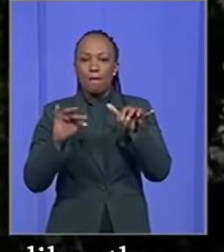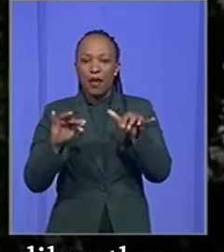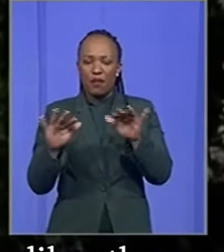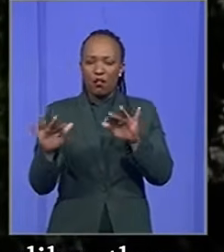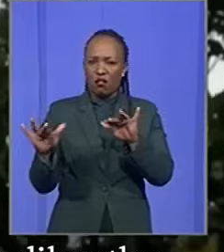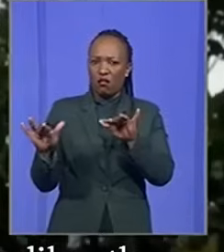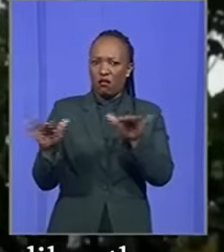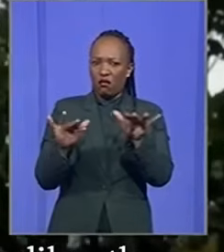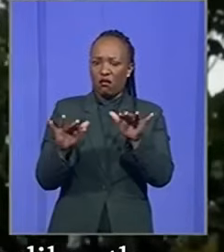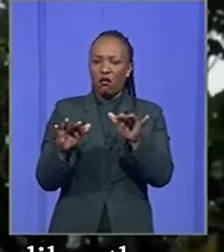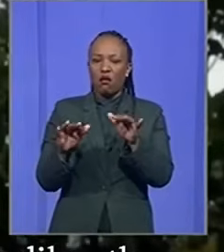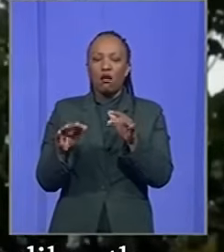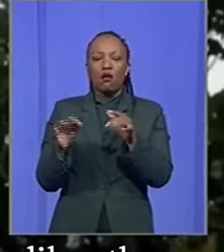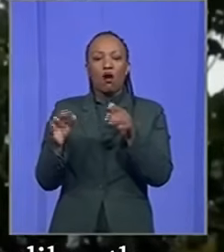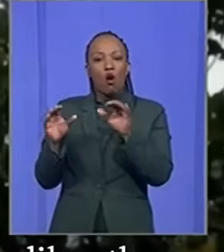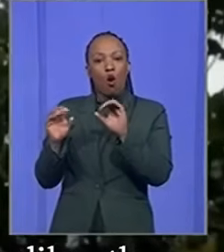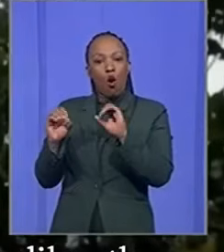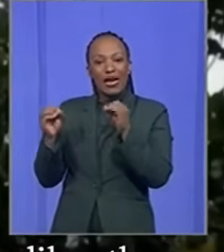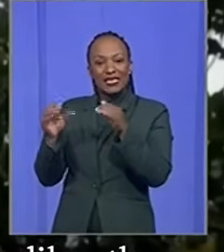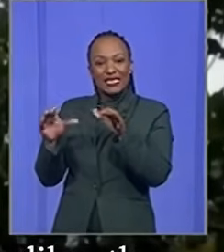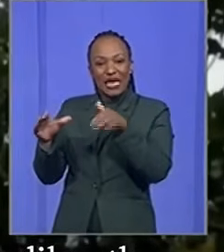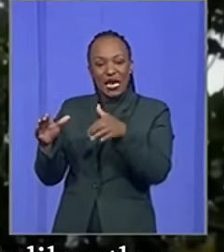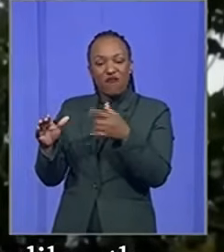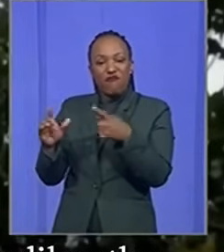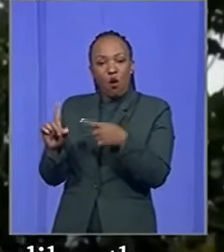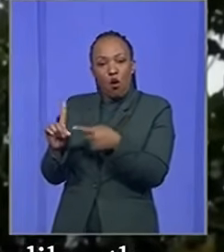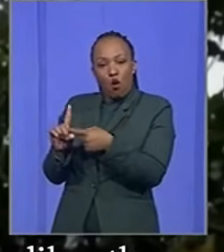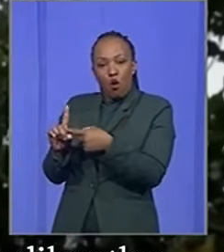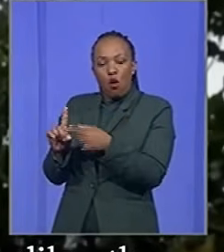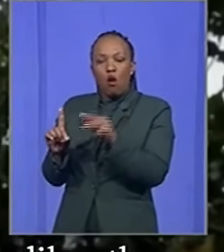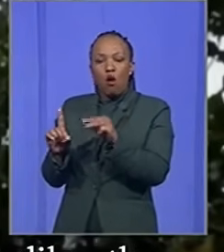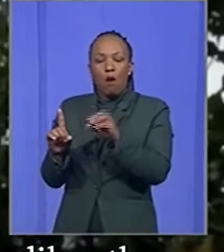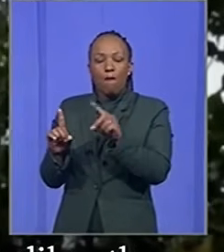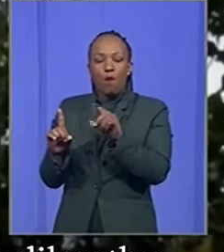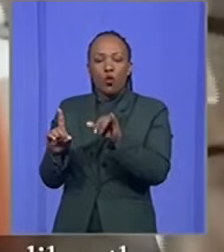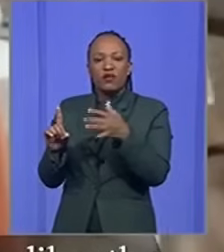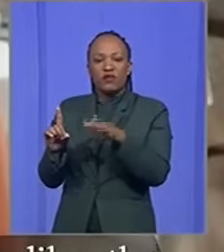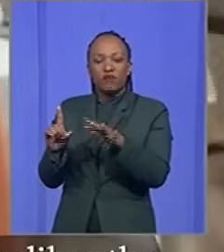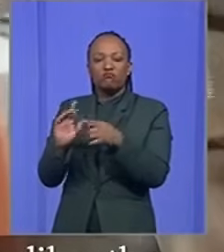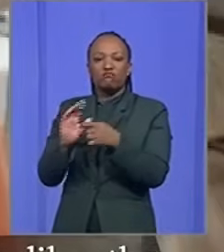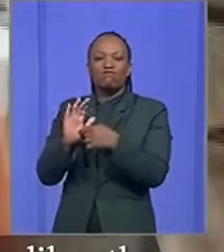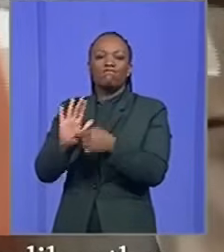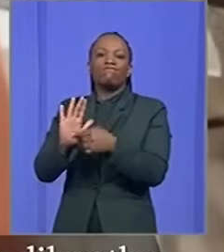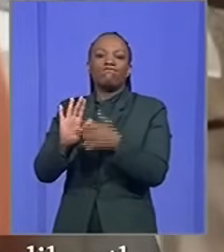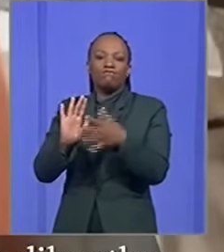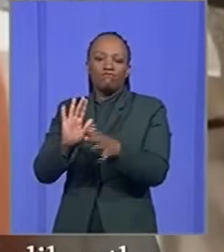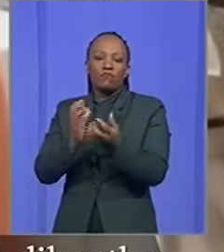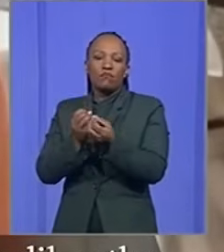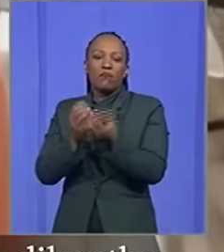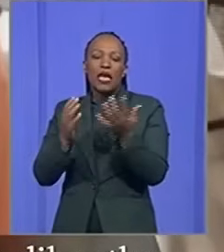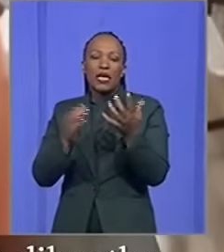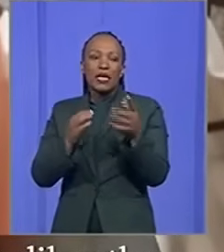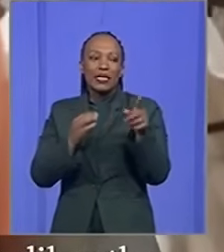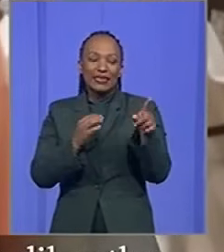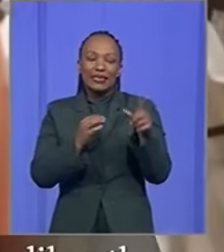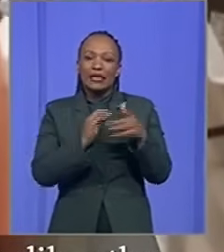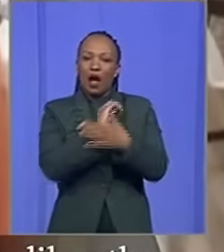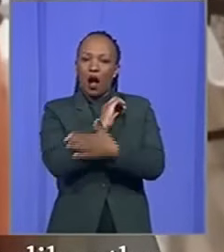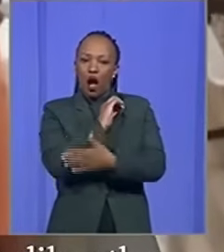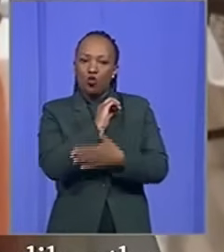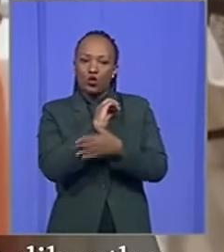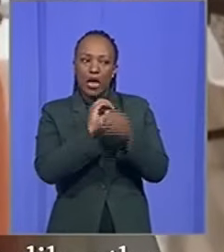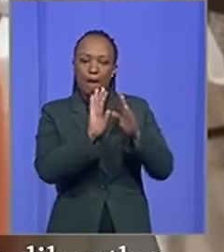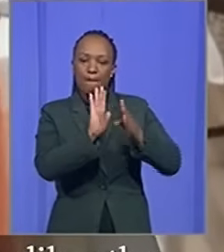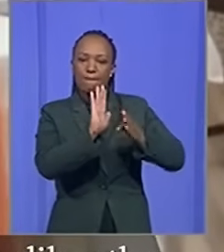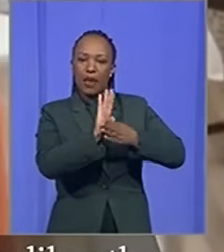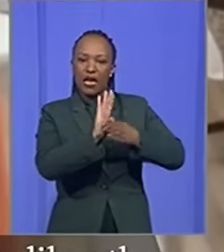mmuso wa Modi o tswele pele ho fetola naha setsi sa tlhahiso. Ho sa le jwalo, boholo ba dinaha tsa BRICS di ile dikgethong